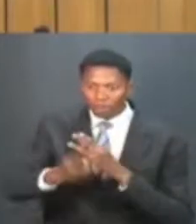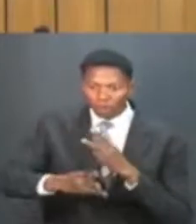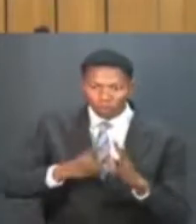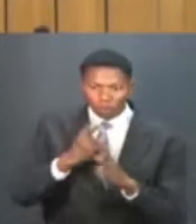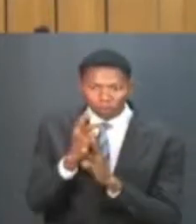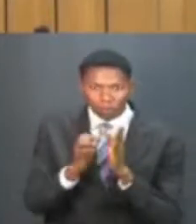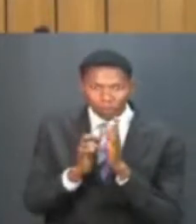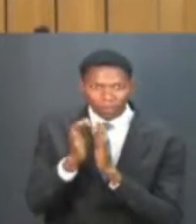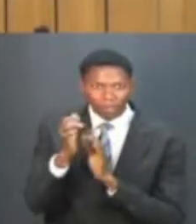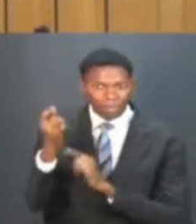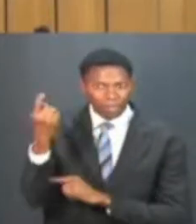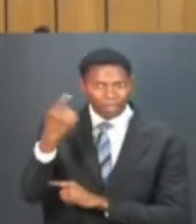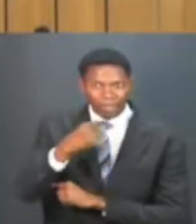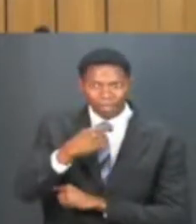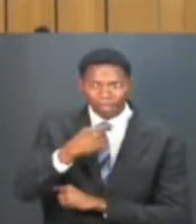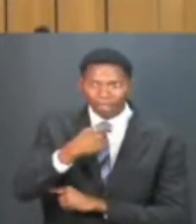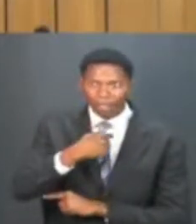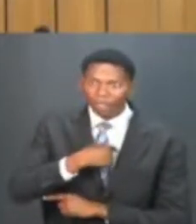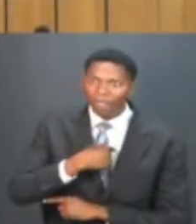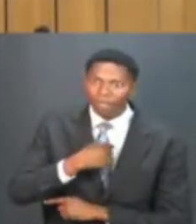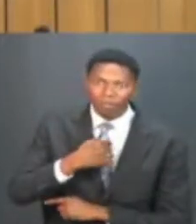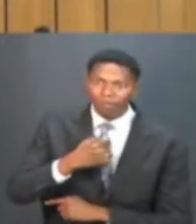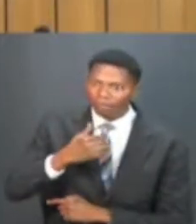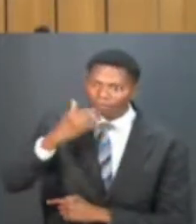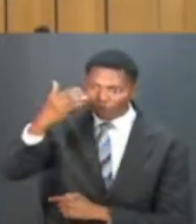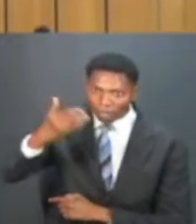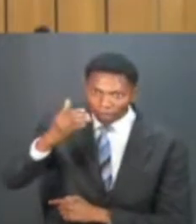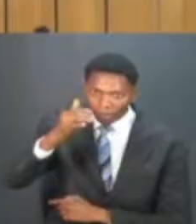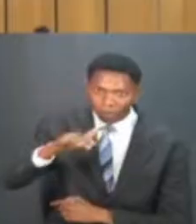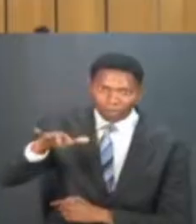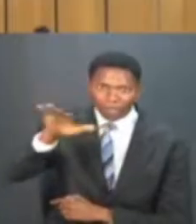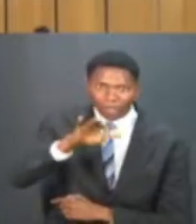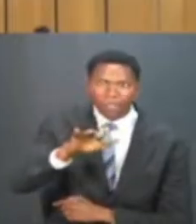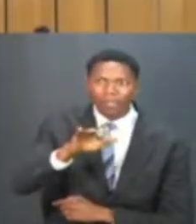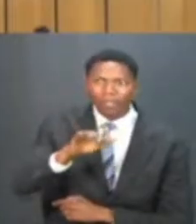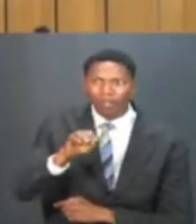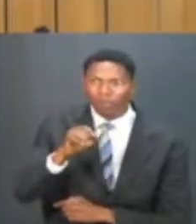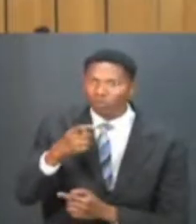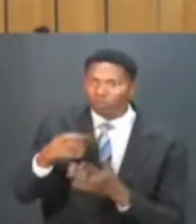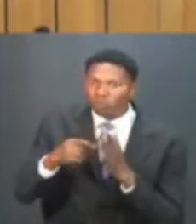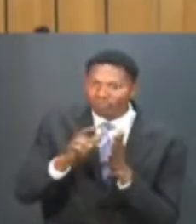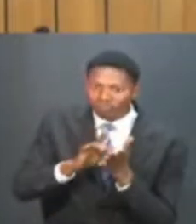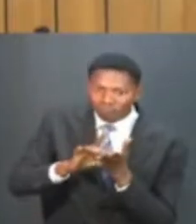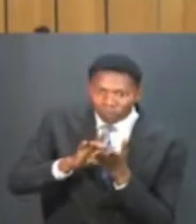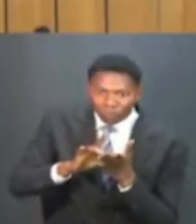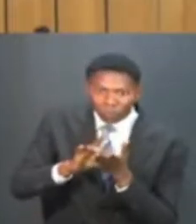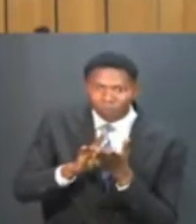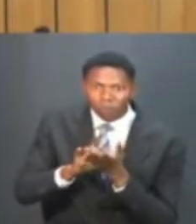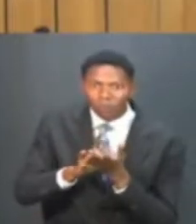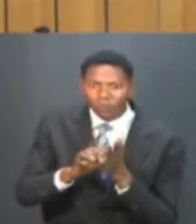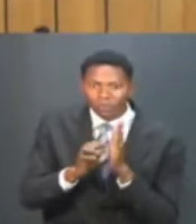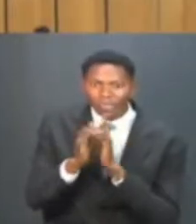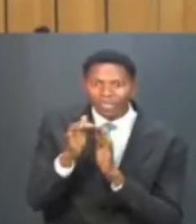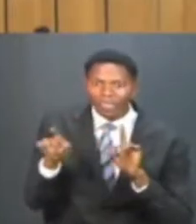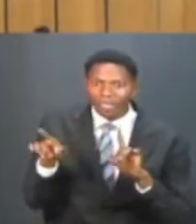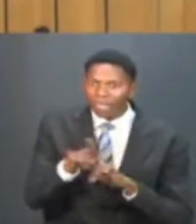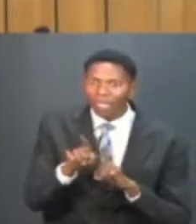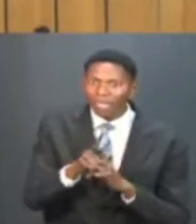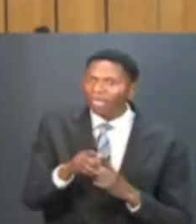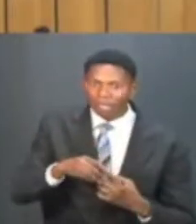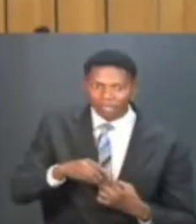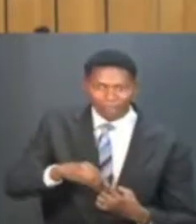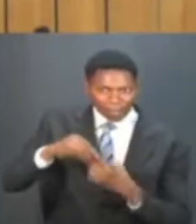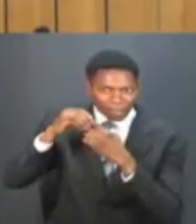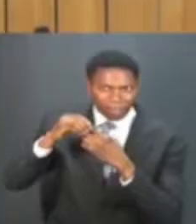Day, I call on this august House to treat cancer as a national development issue, not just